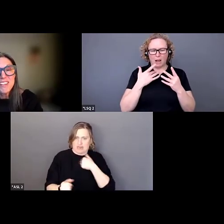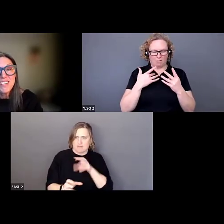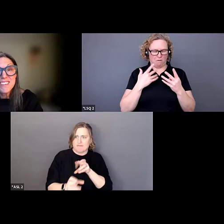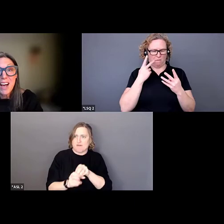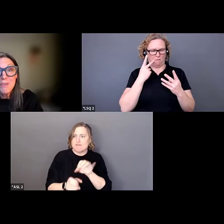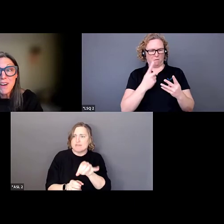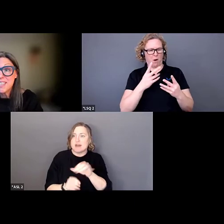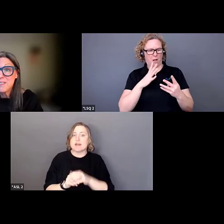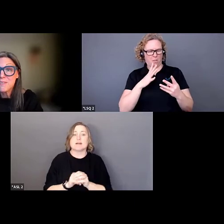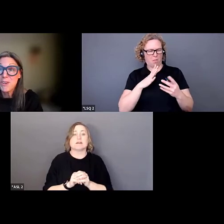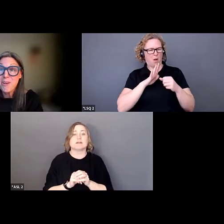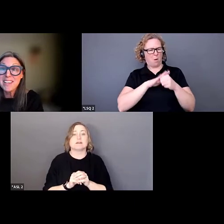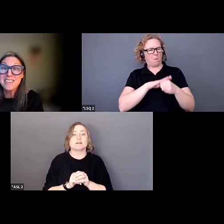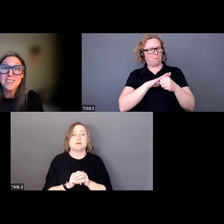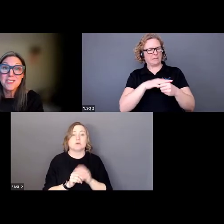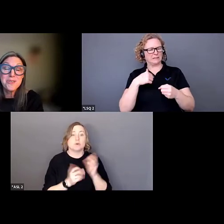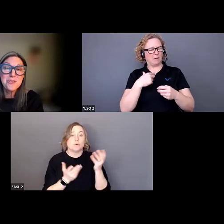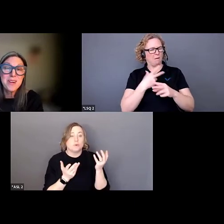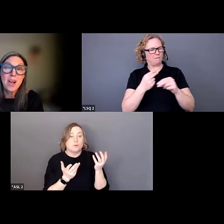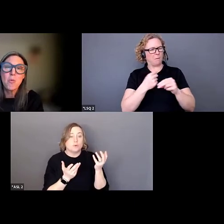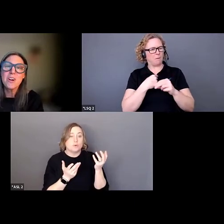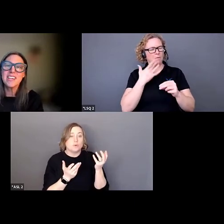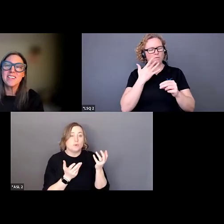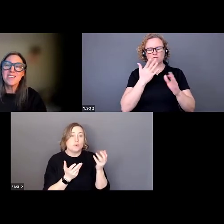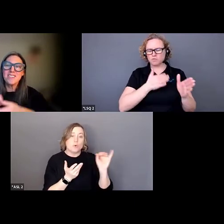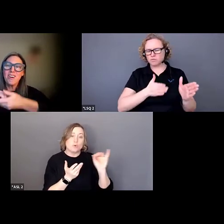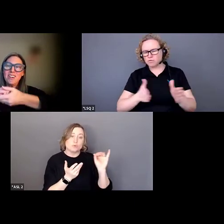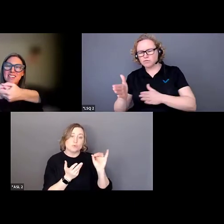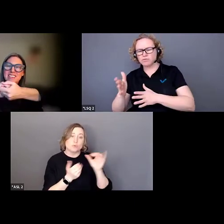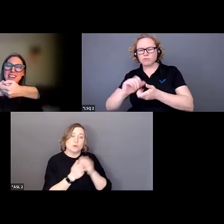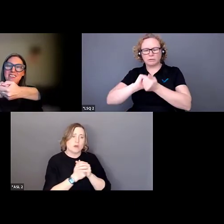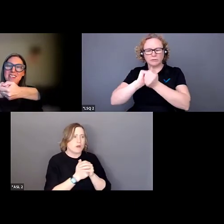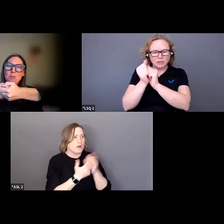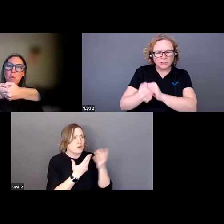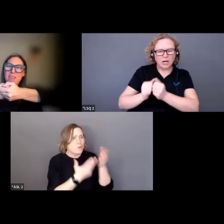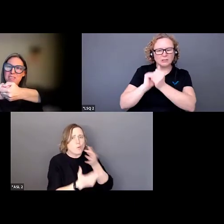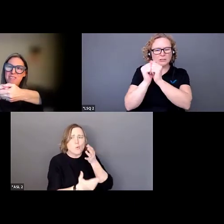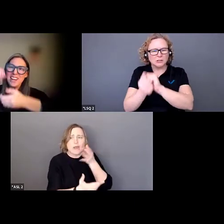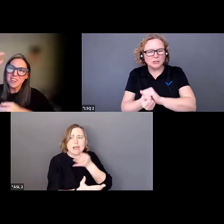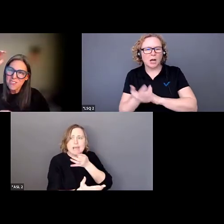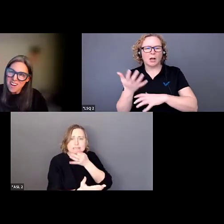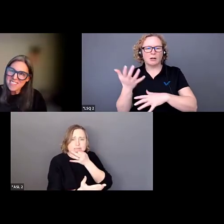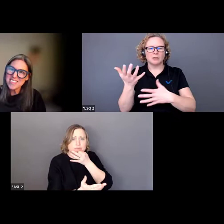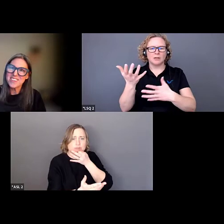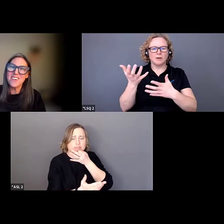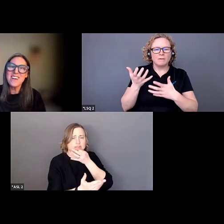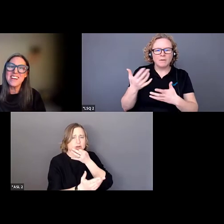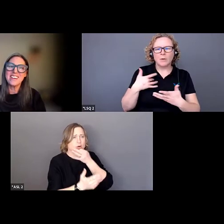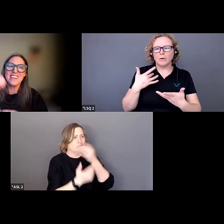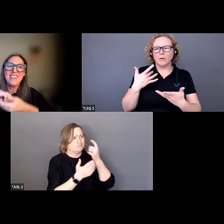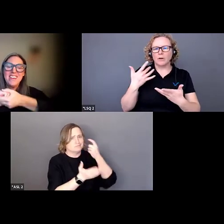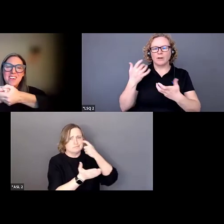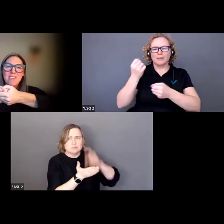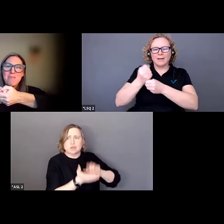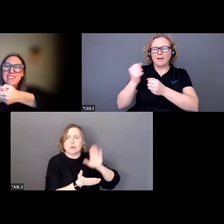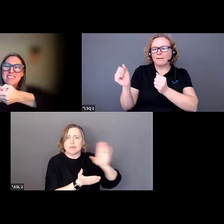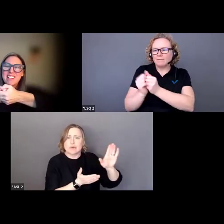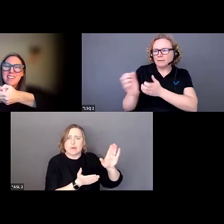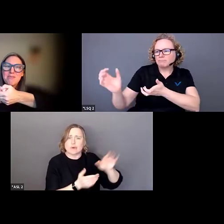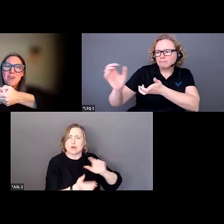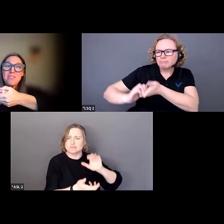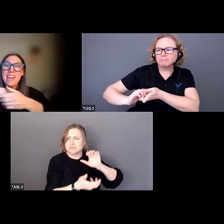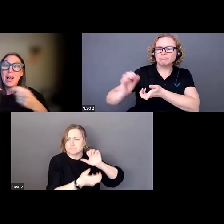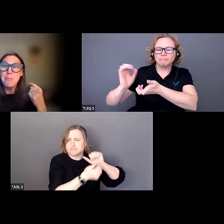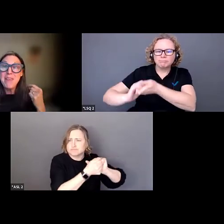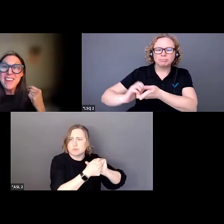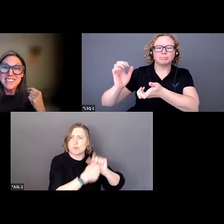the expertise of, I give credit to, and I work in solidarity with, right, across the coin, with